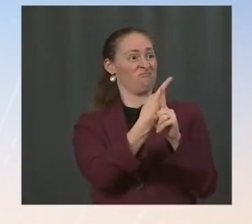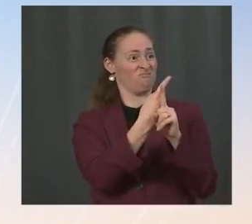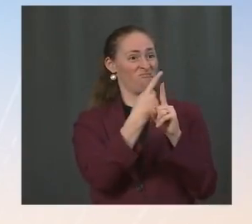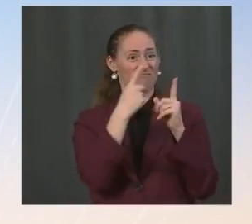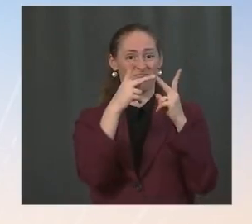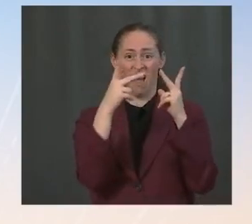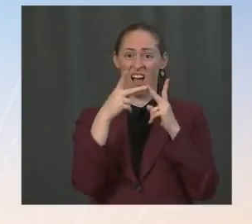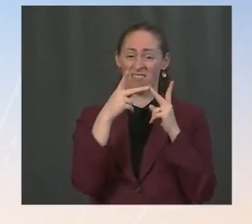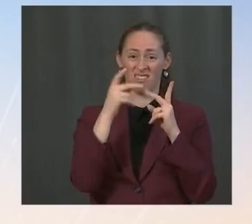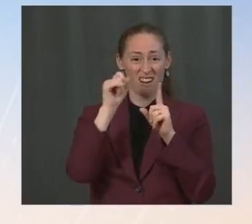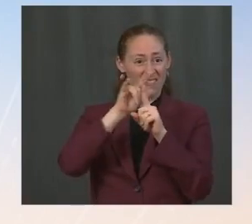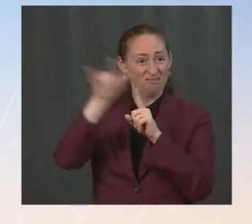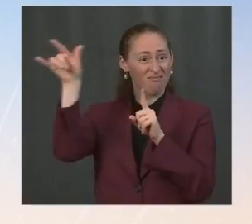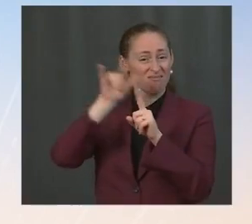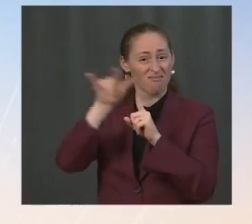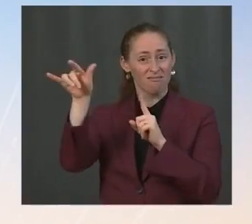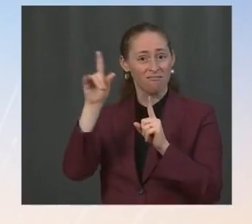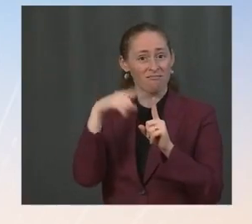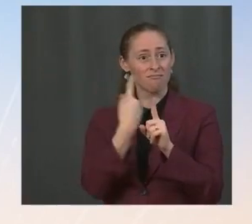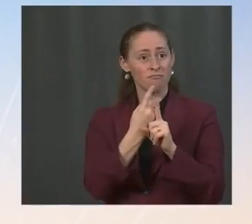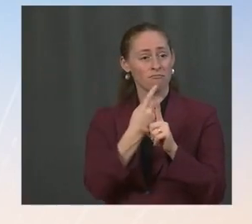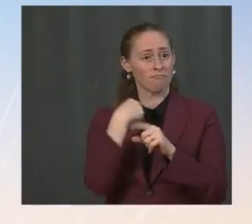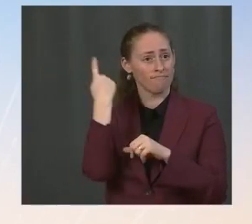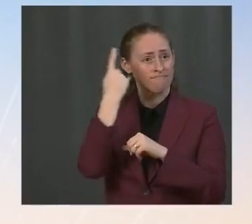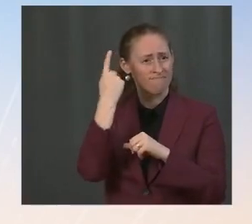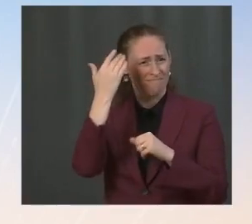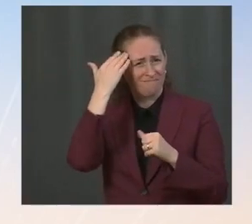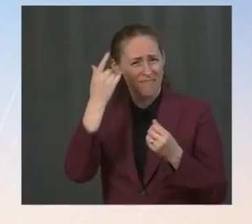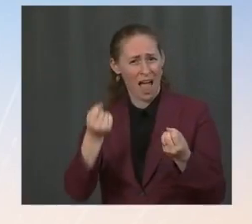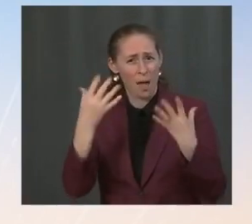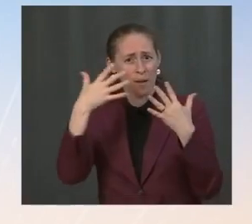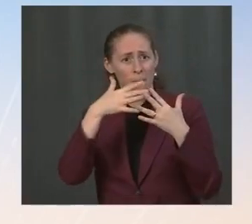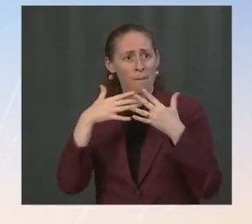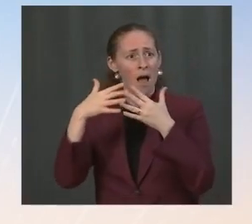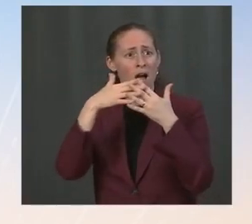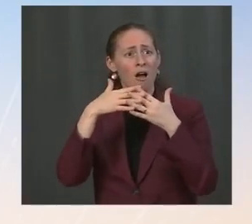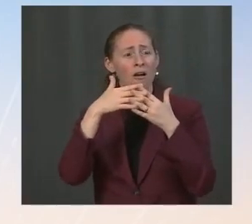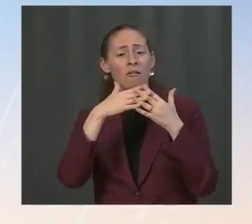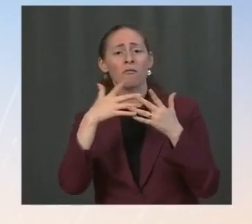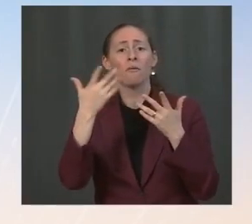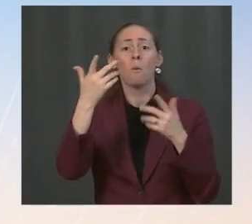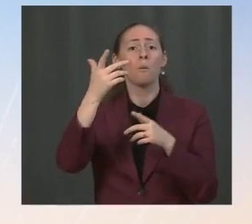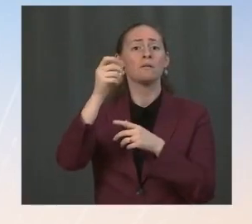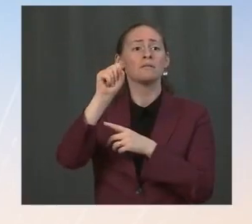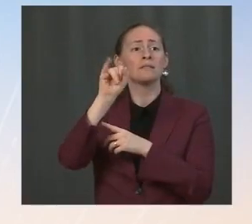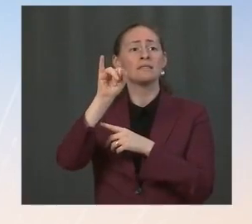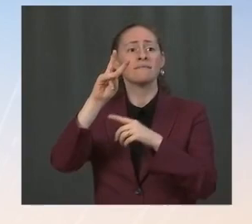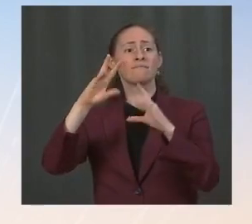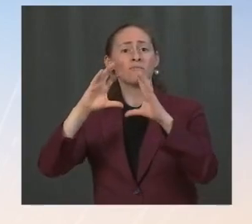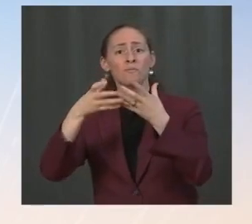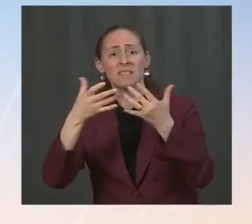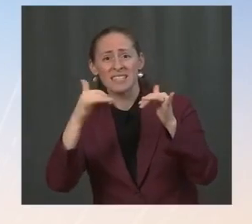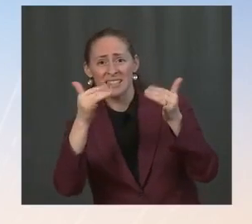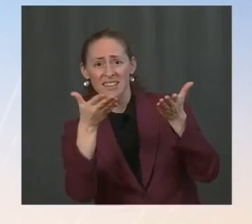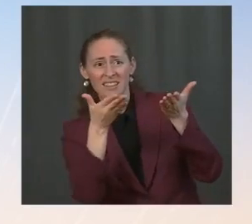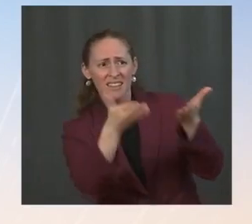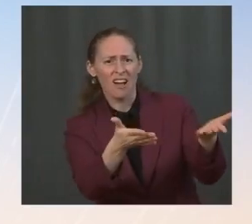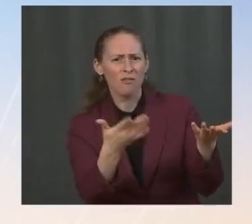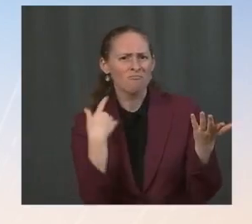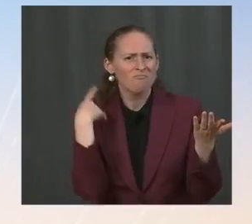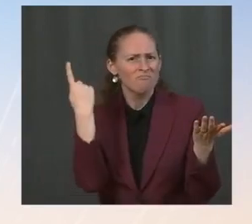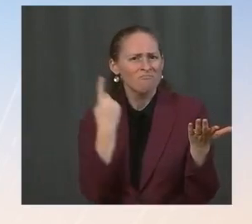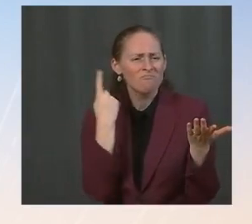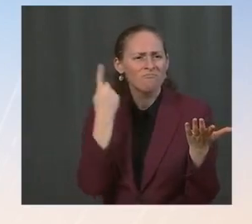how many of the American citizens left, green card holders, SIVs, that are in the country still are outside of